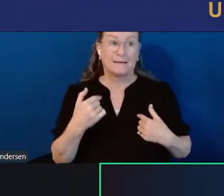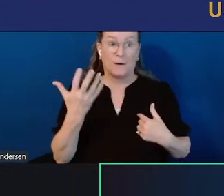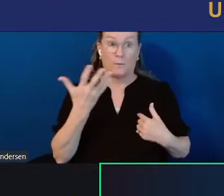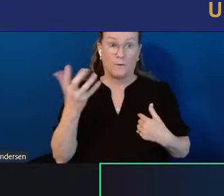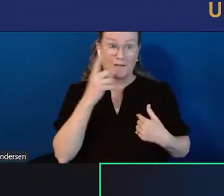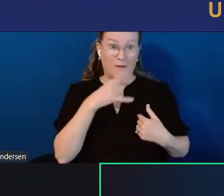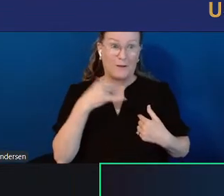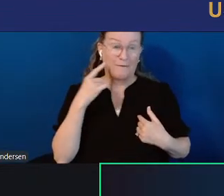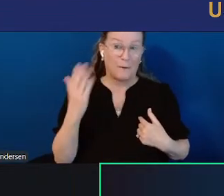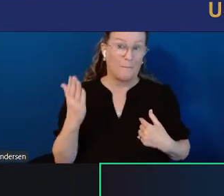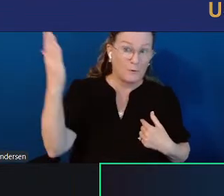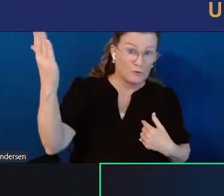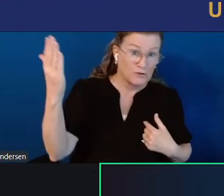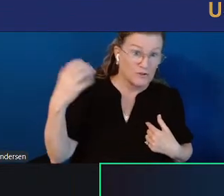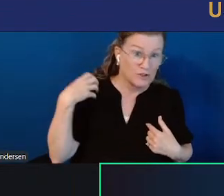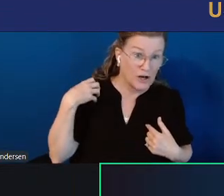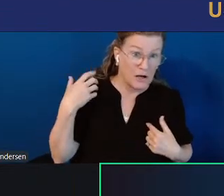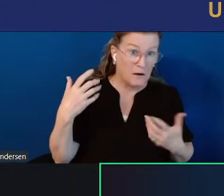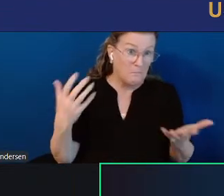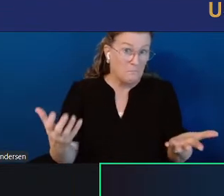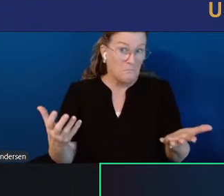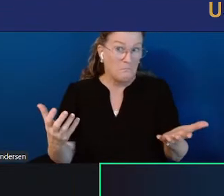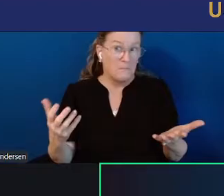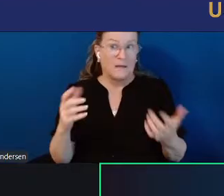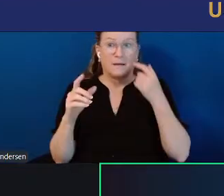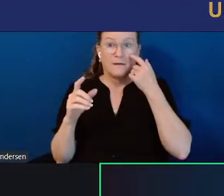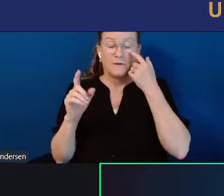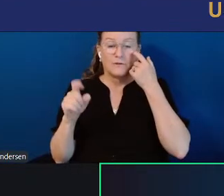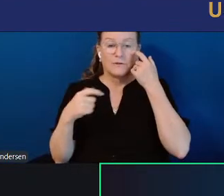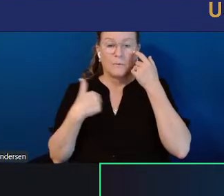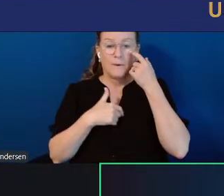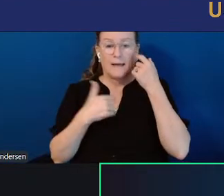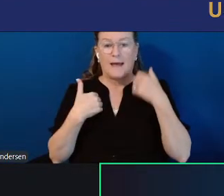like in a motion, Chair, or if we have any